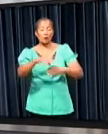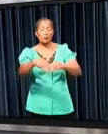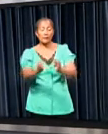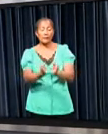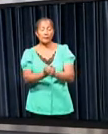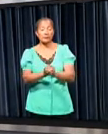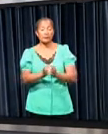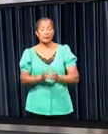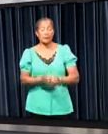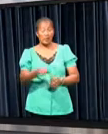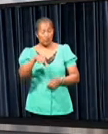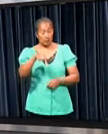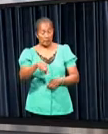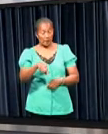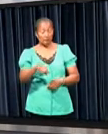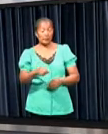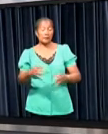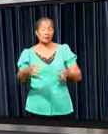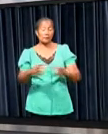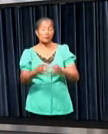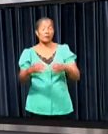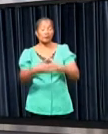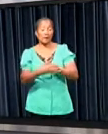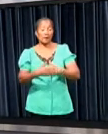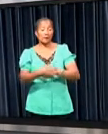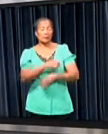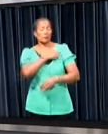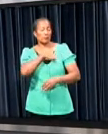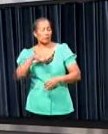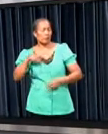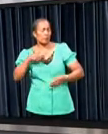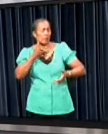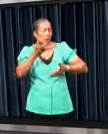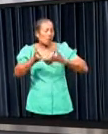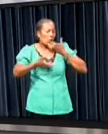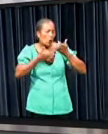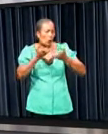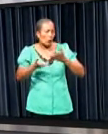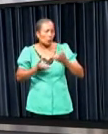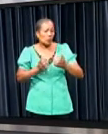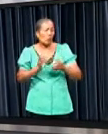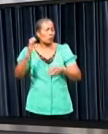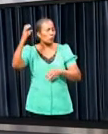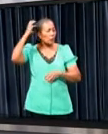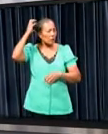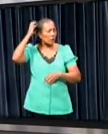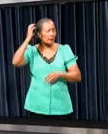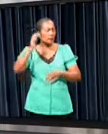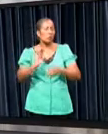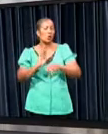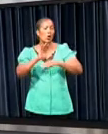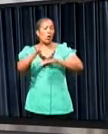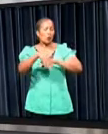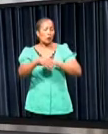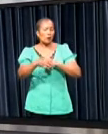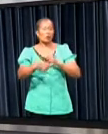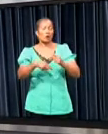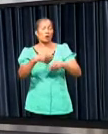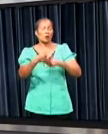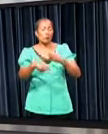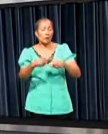a press conference. At the press conference, the President addressed some burning issues, including the